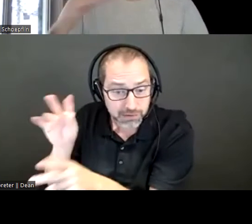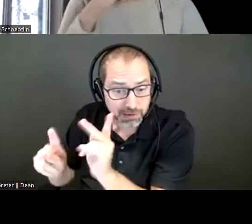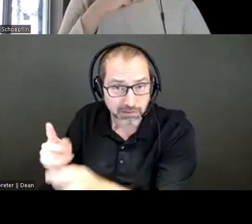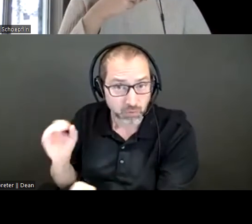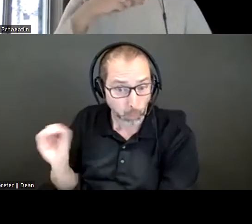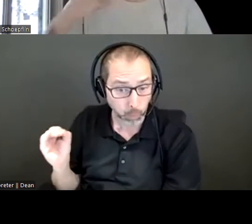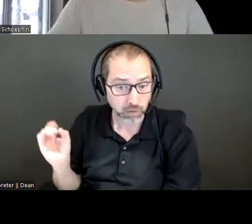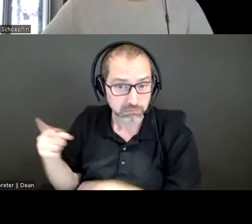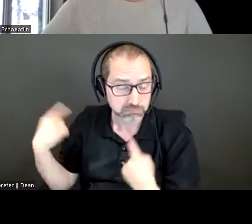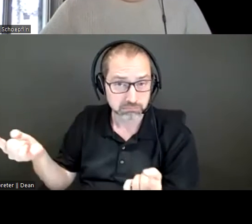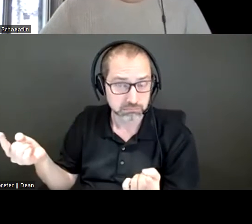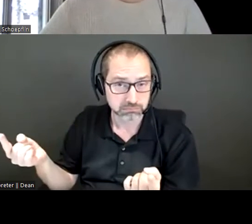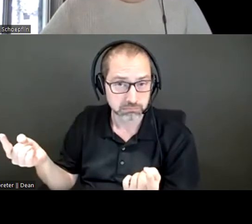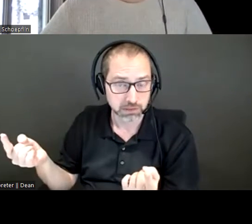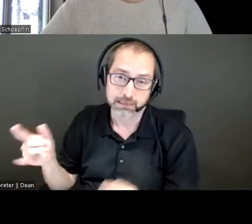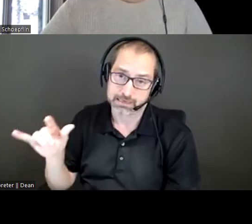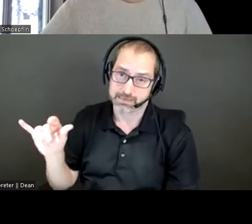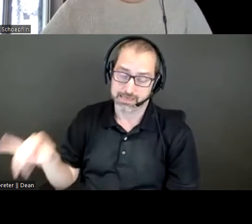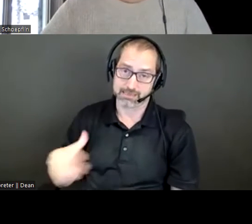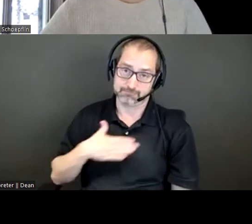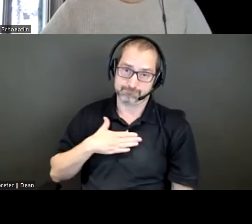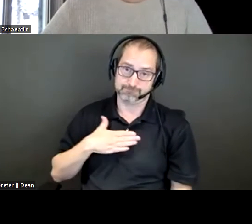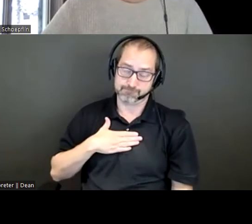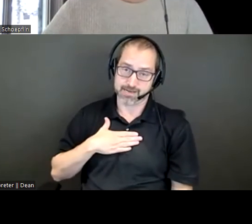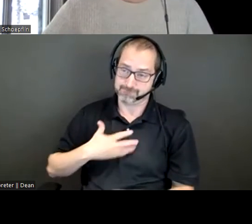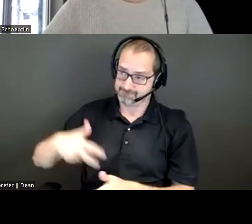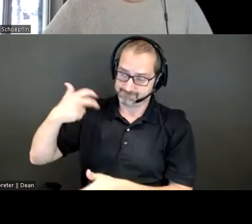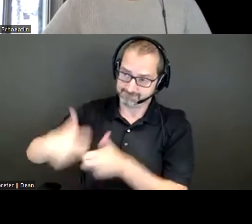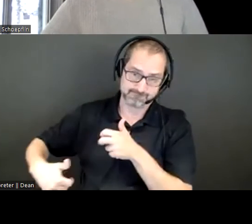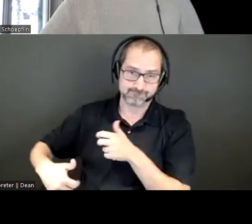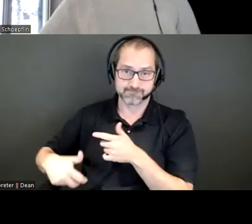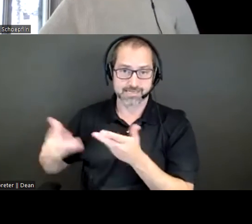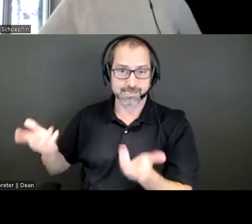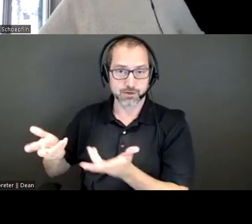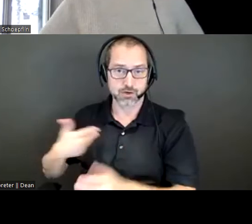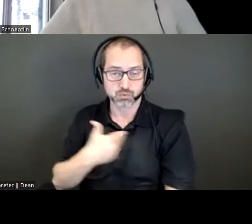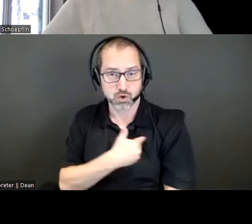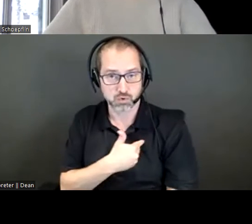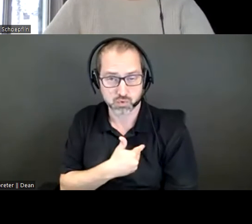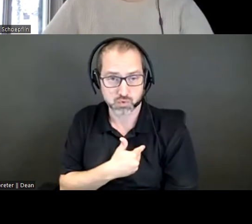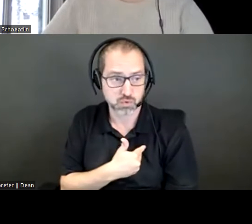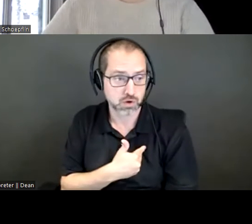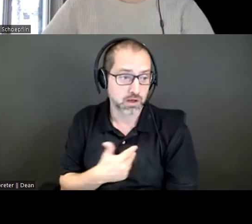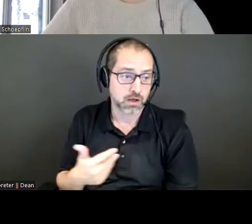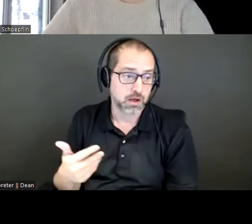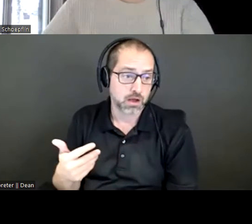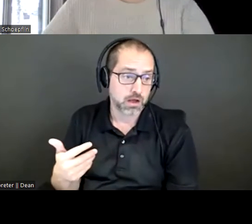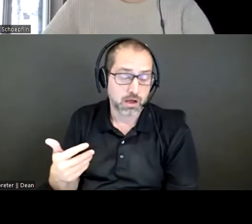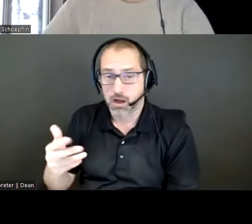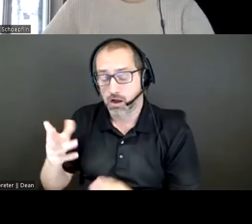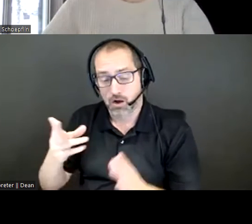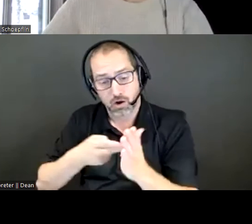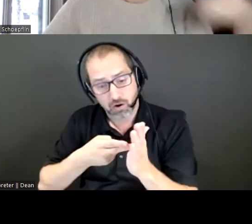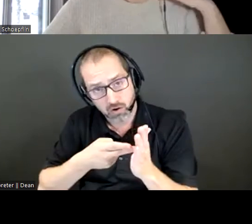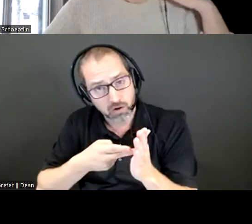So that's the difficulty I'm faced with here in Toronto. And I sincerely wish